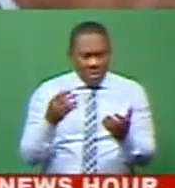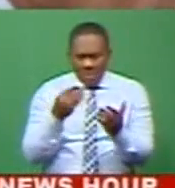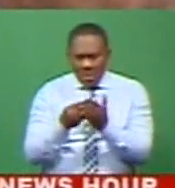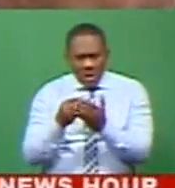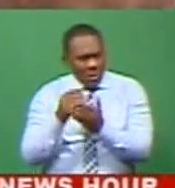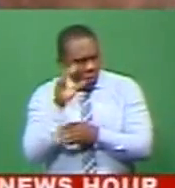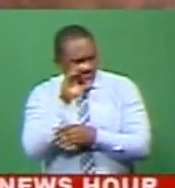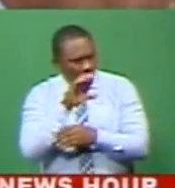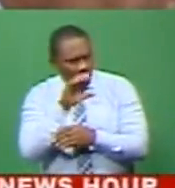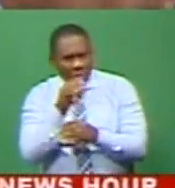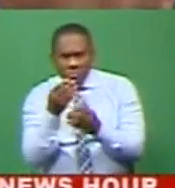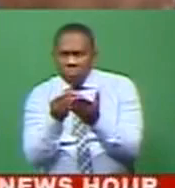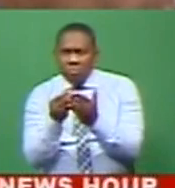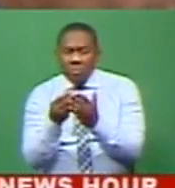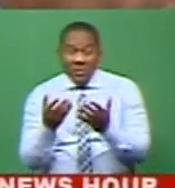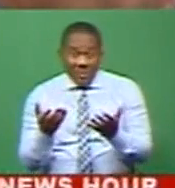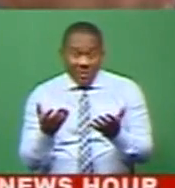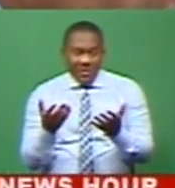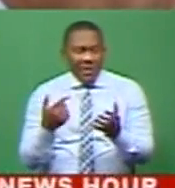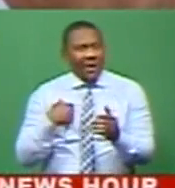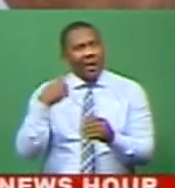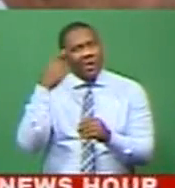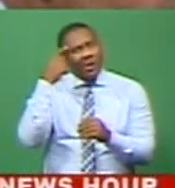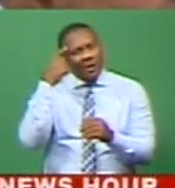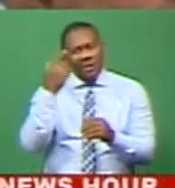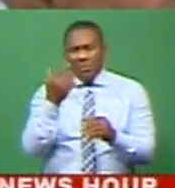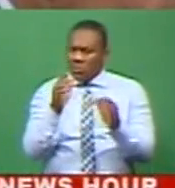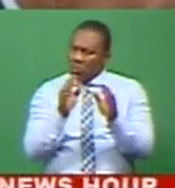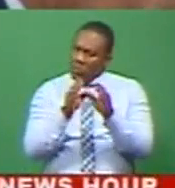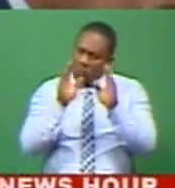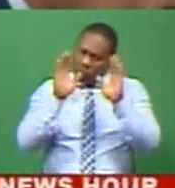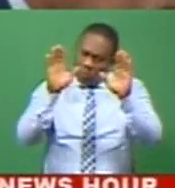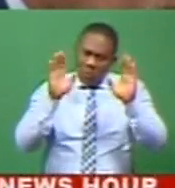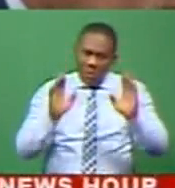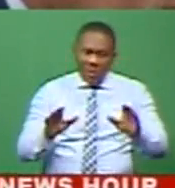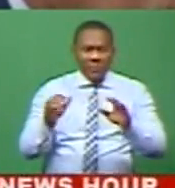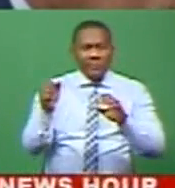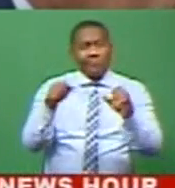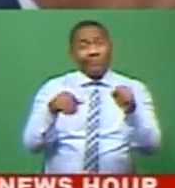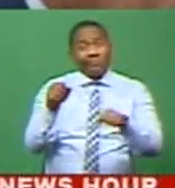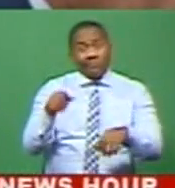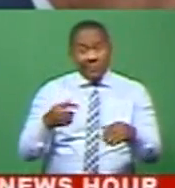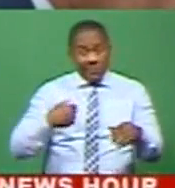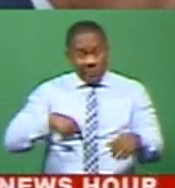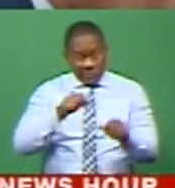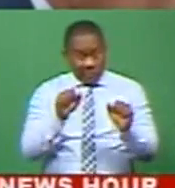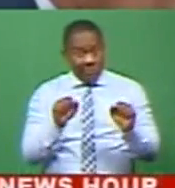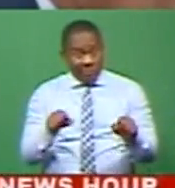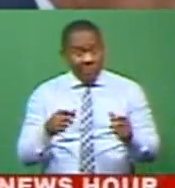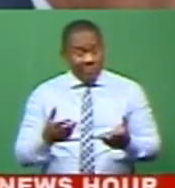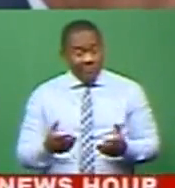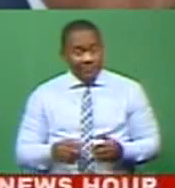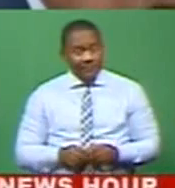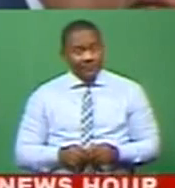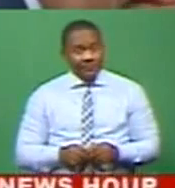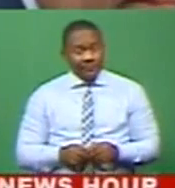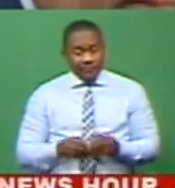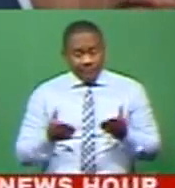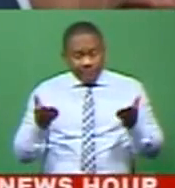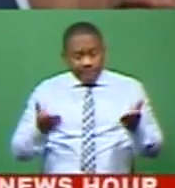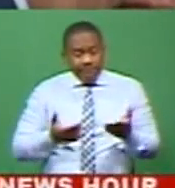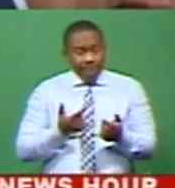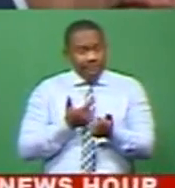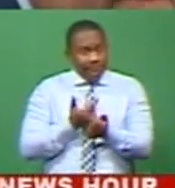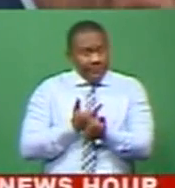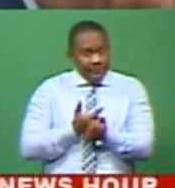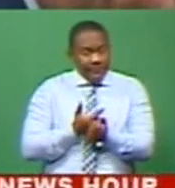financing. And I think that this is a very great contribution that we can do at this moment in Ghana,